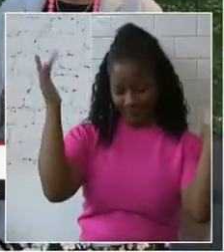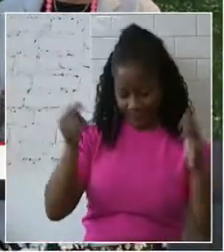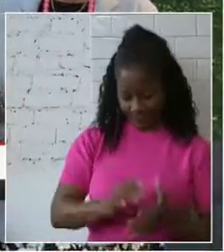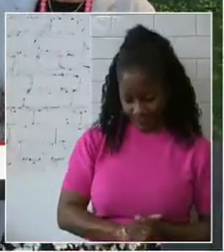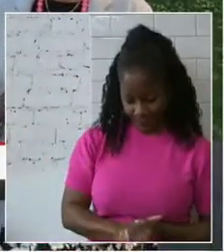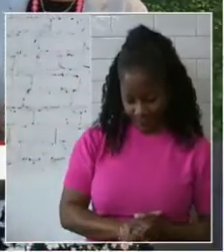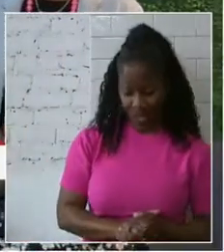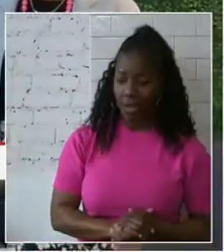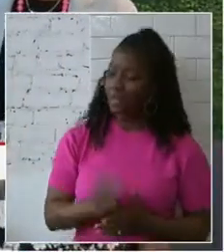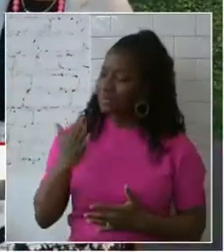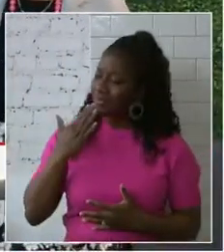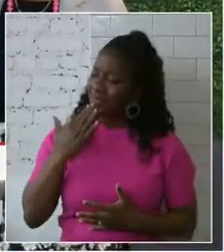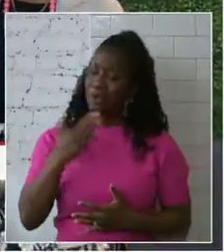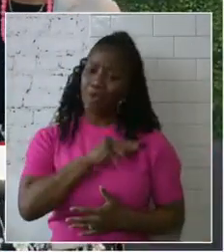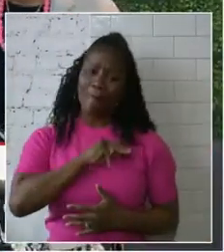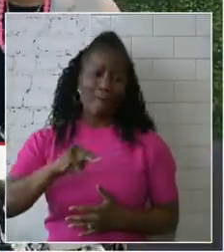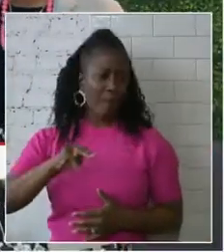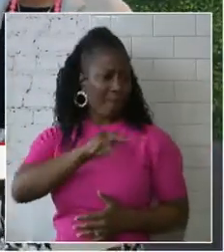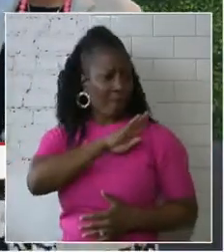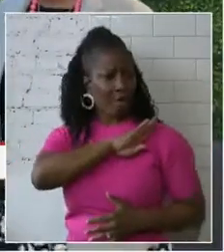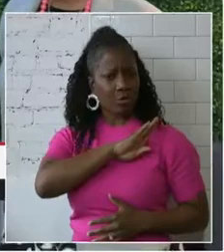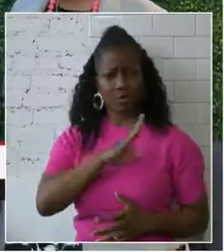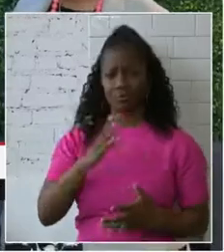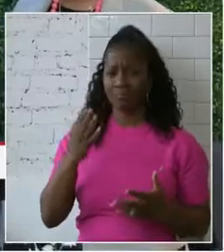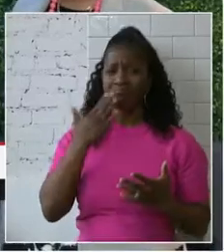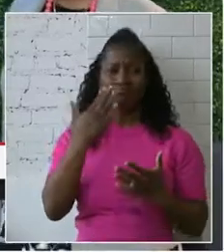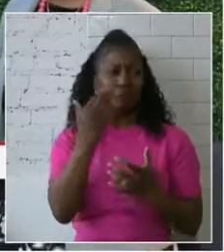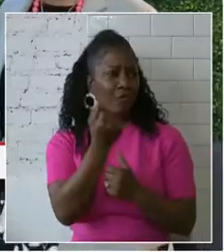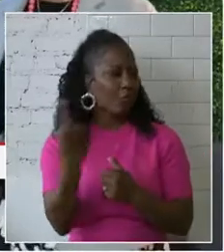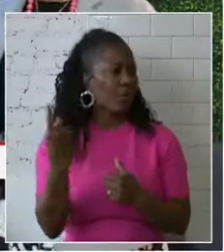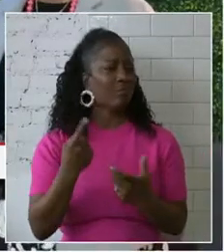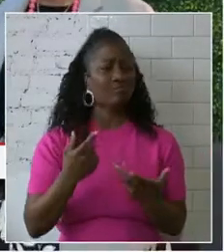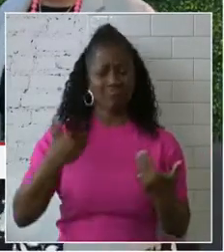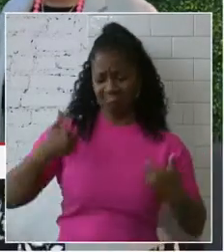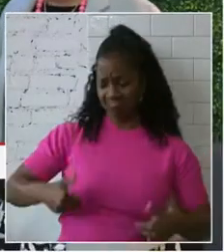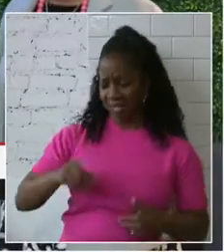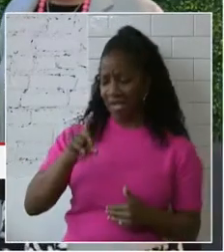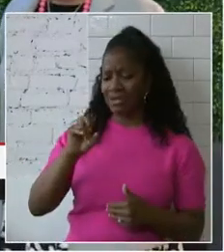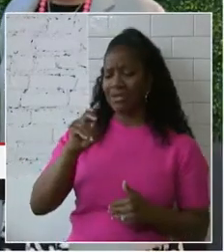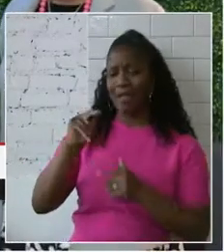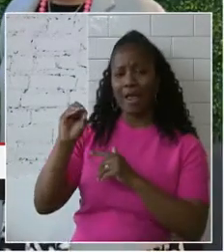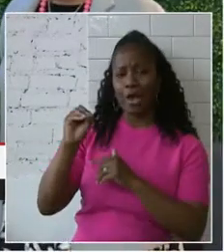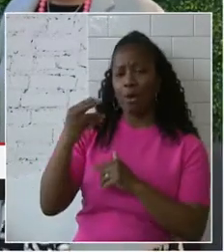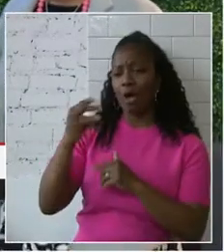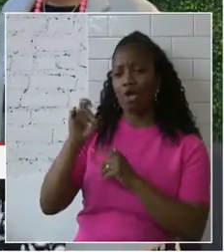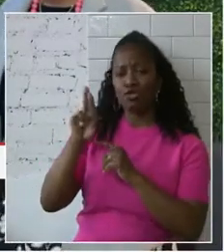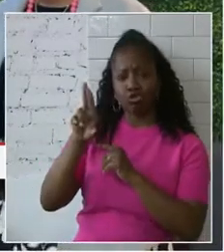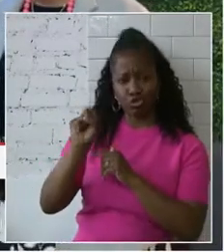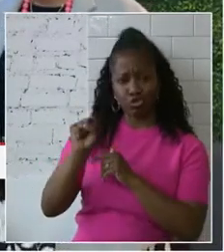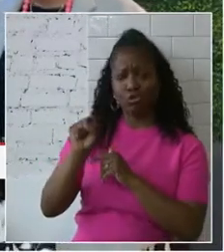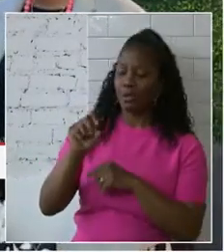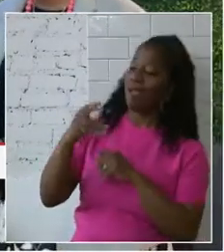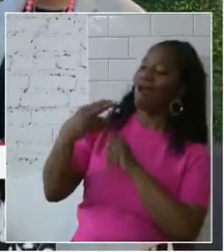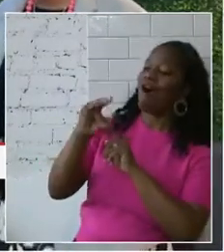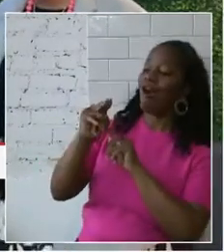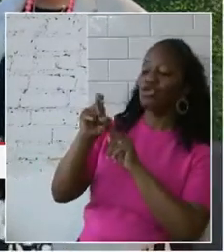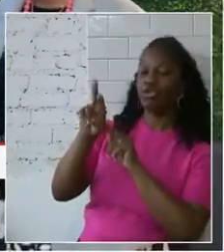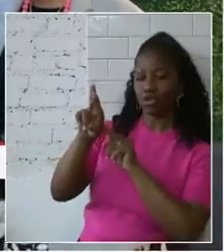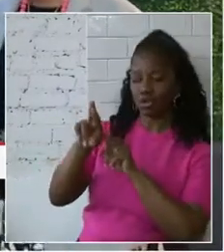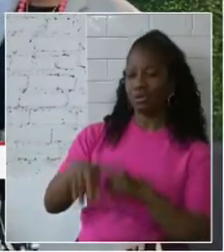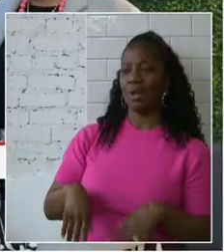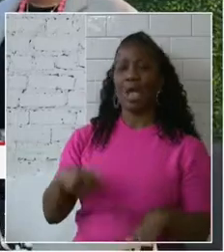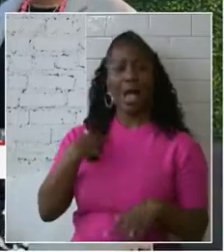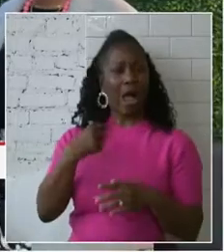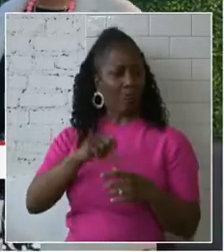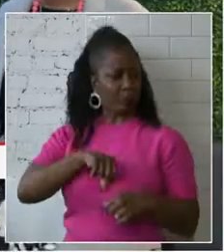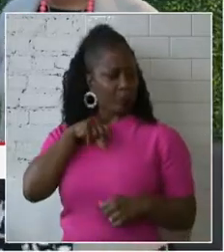Thank you, Mayor Bowser, and good afternoon, everyone. Again, my name is Delano Hunter, and I'm proud to serve as the interim director of the ONE's office and the director